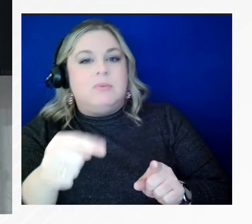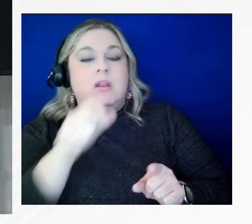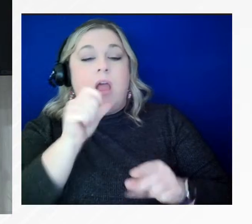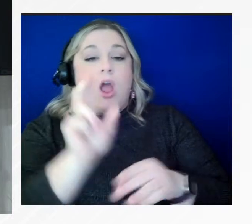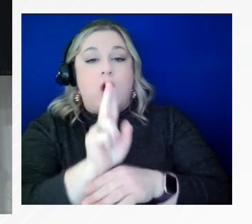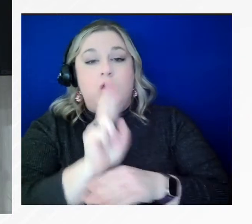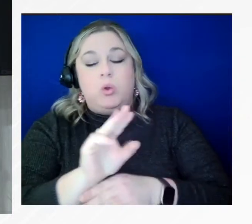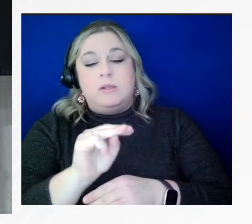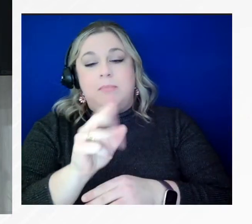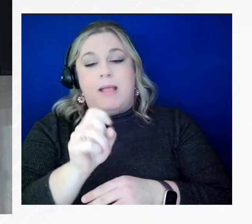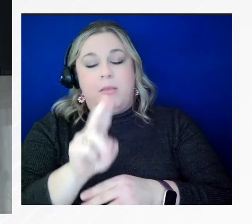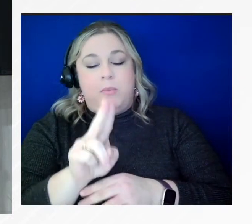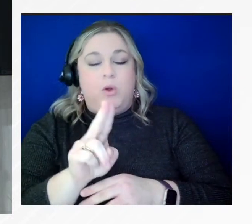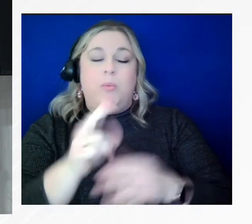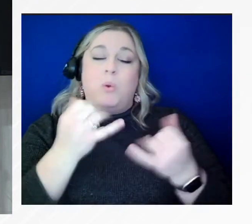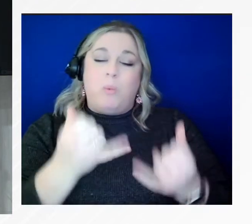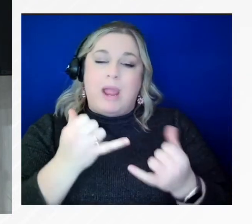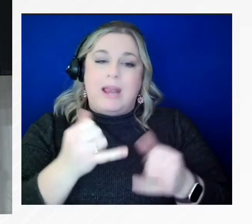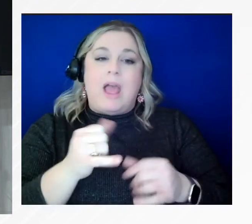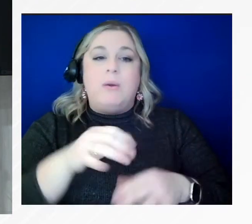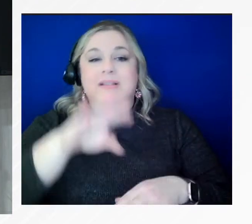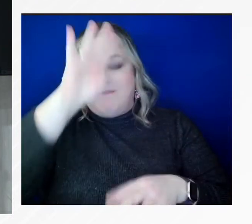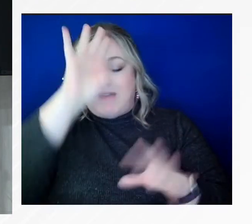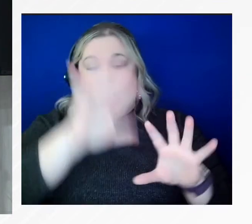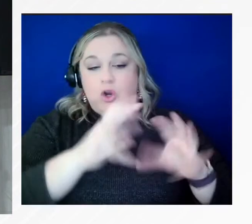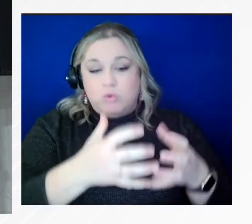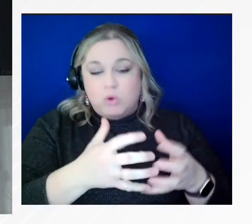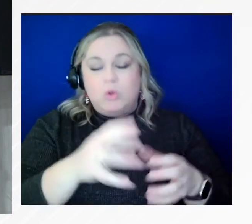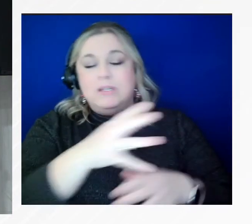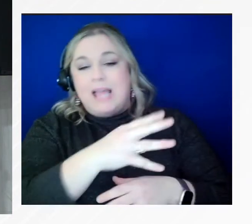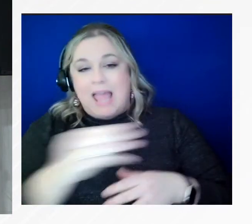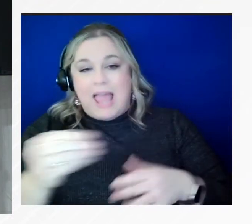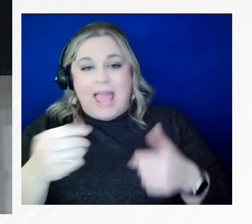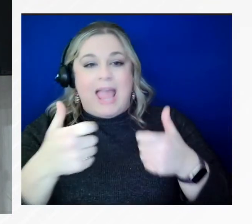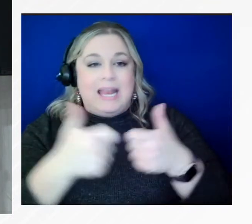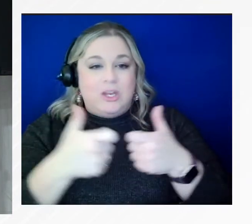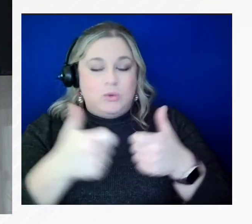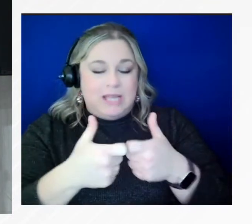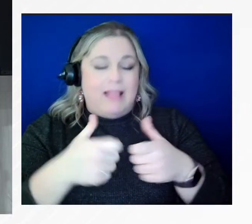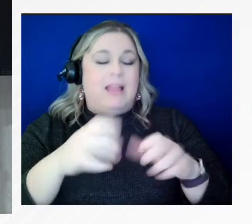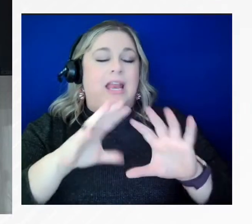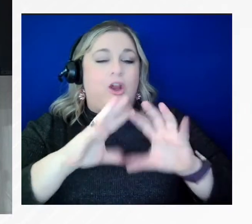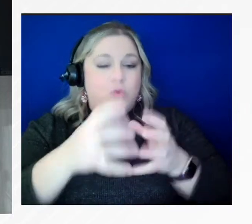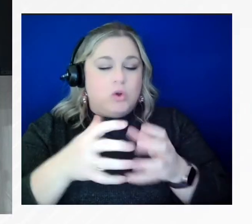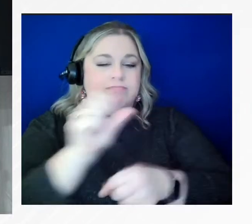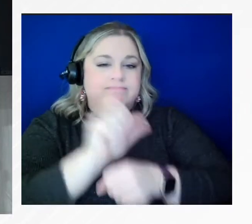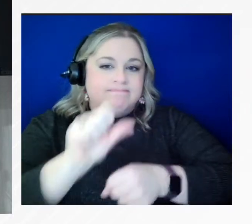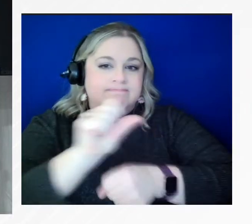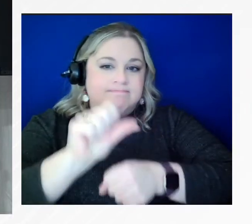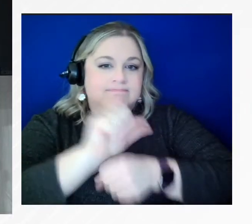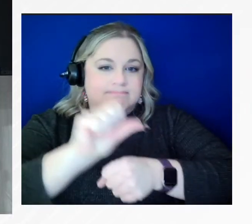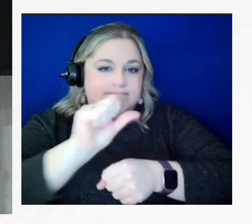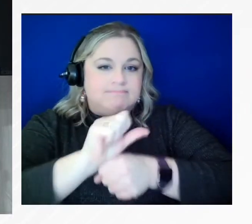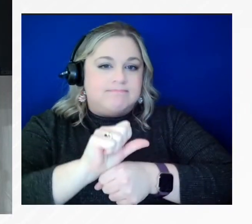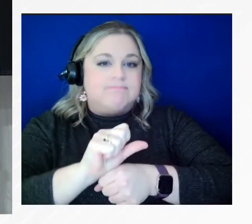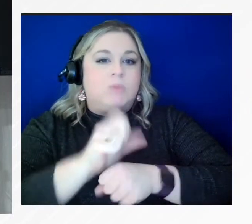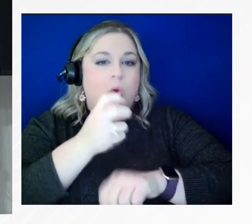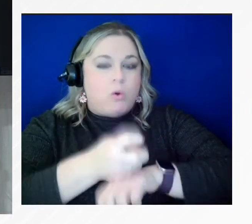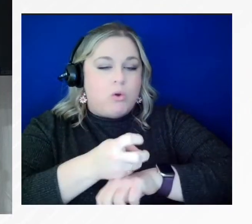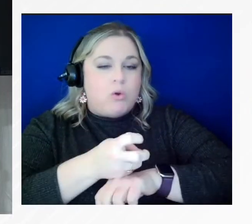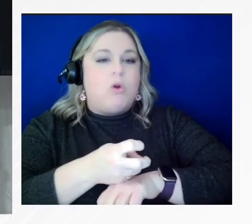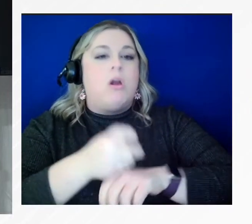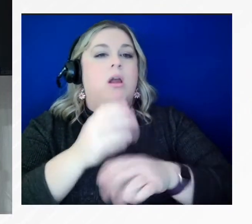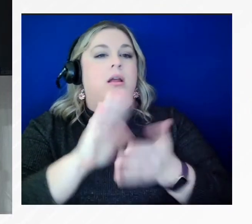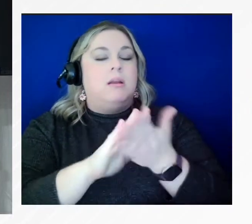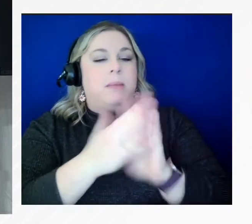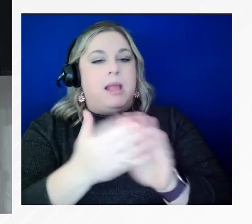now, fire crews as well as utility crews are working diligently to get in there, get everything safe for the